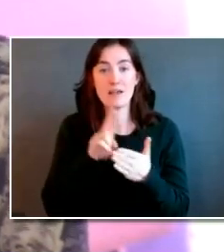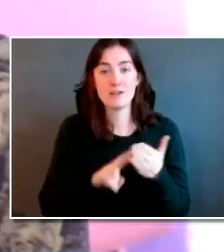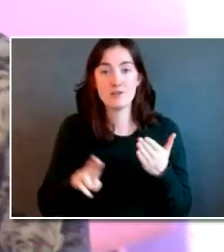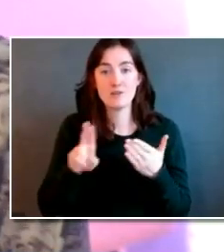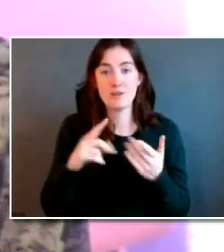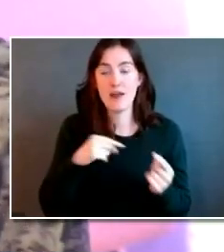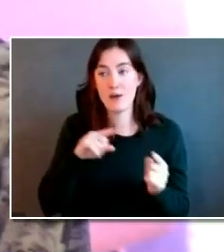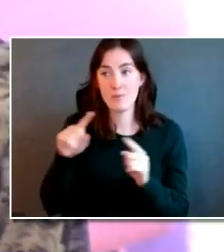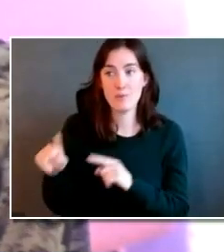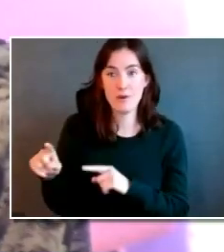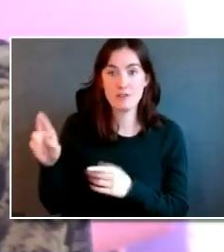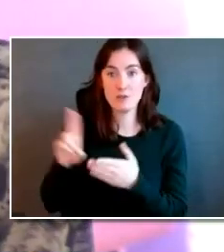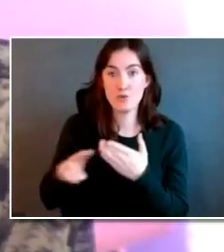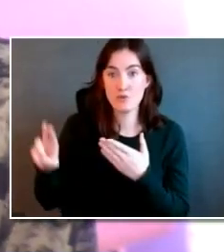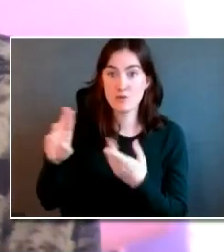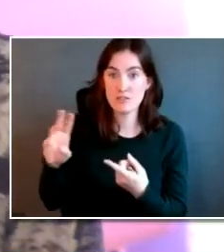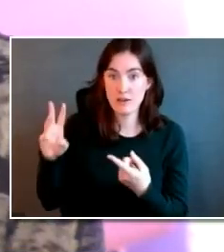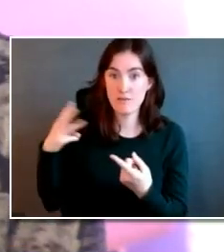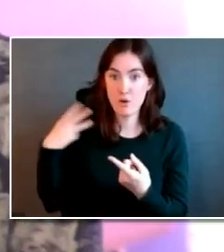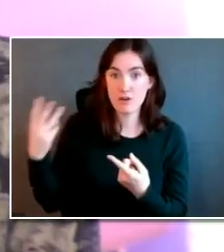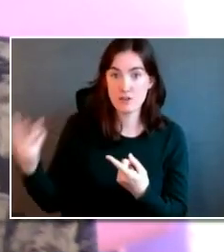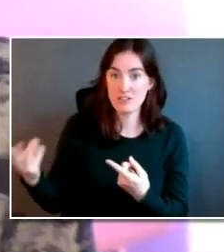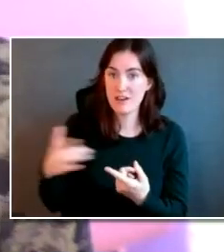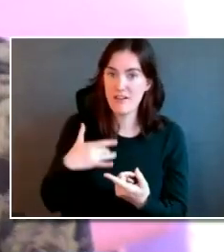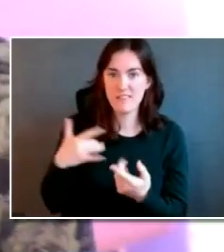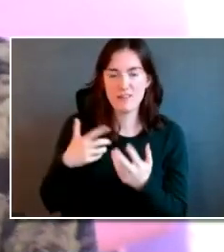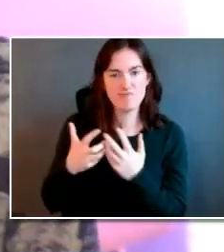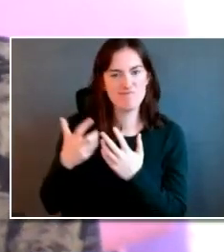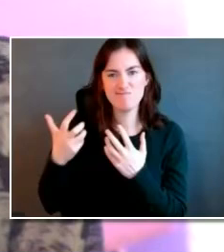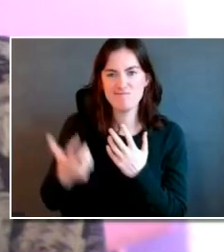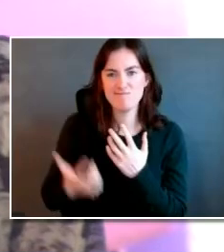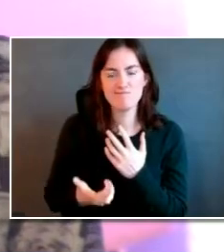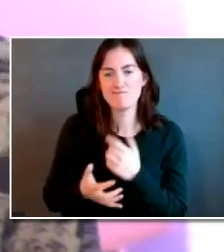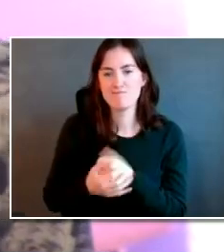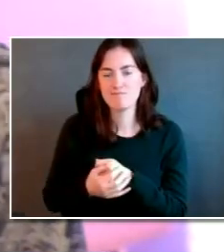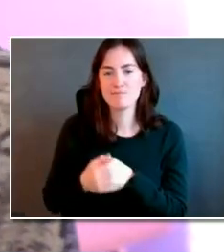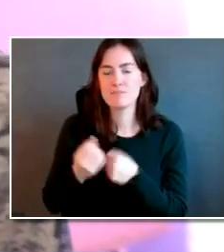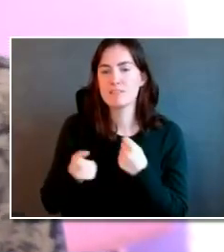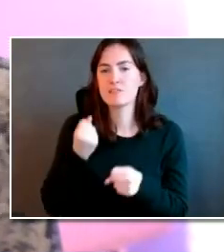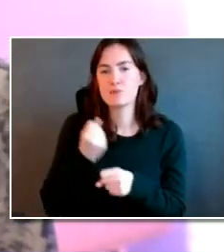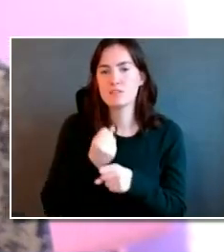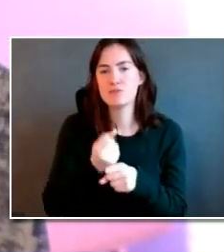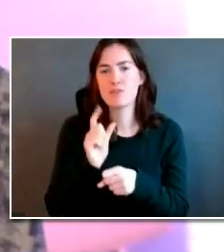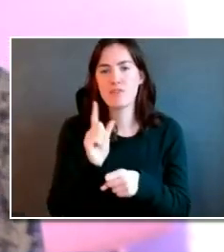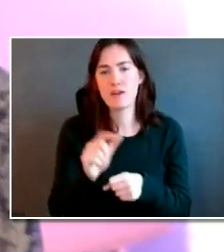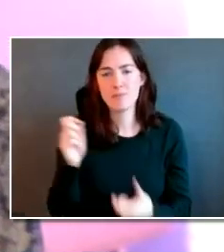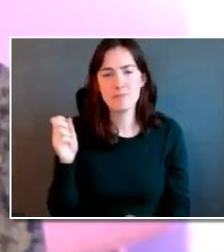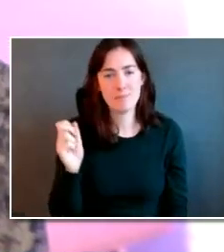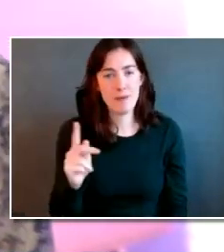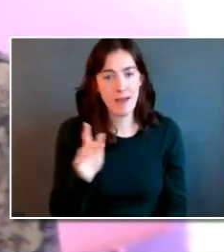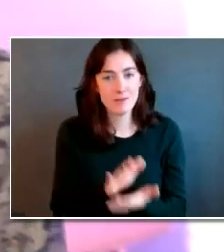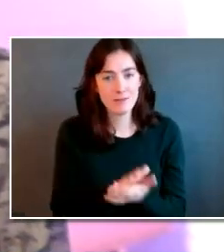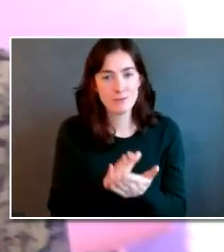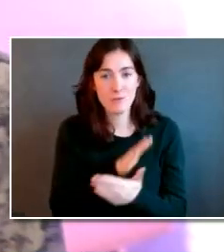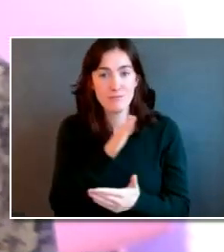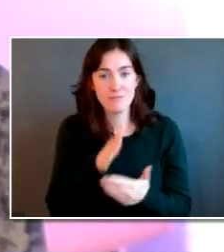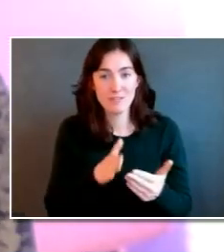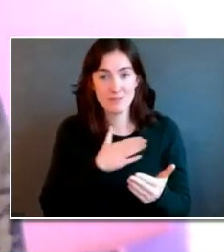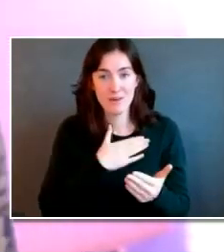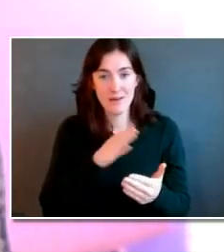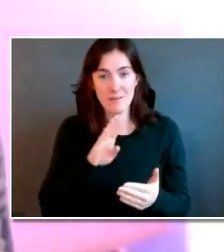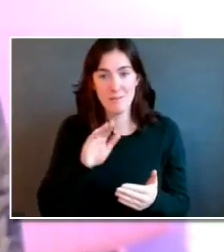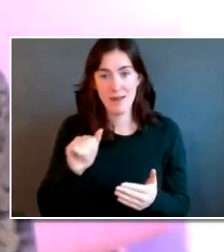Washington, and I never found a home there. And so years later, I did go back to school and finish my bachelor's at the Evergreen